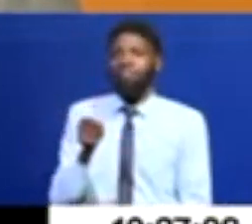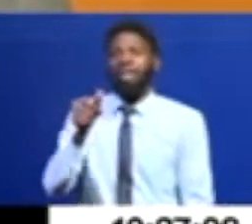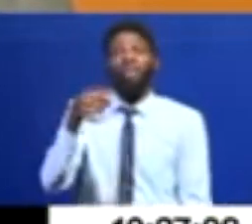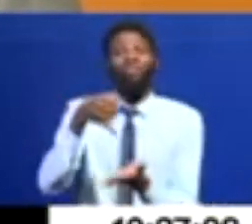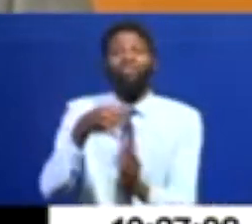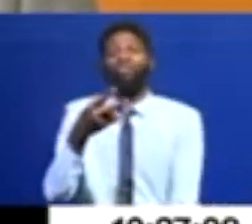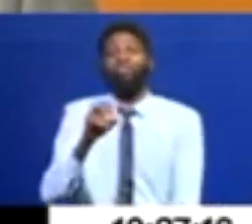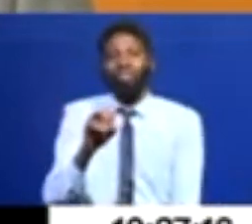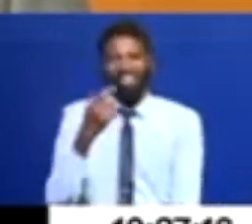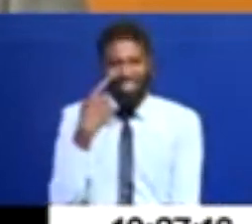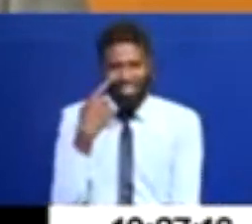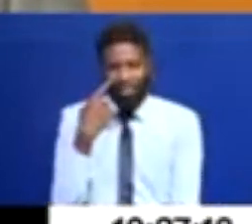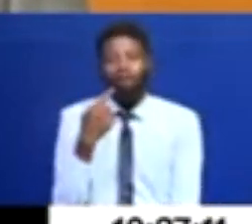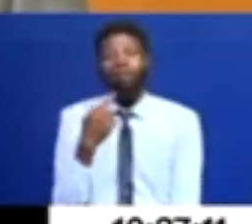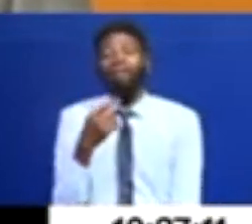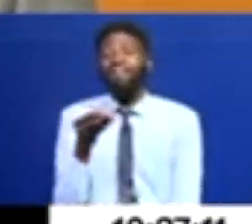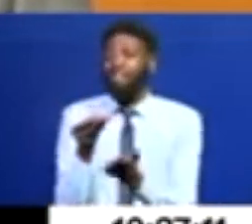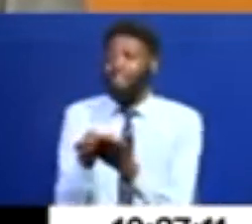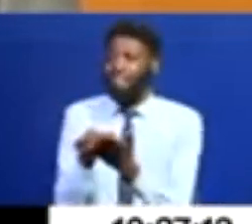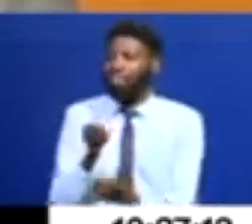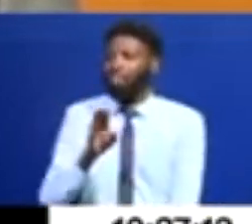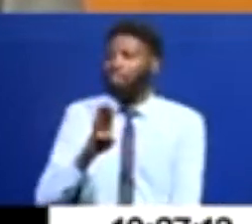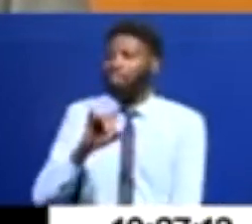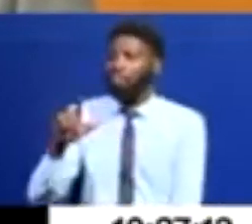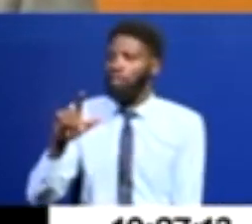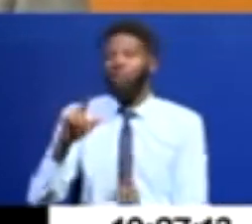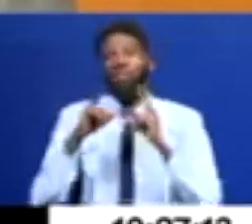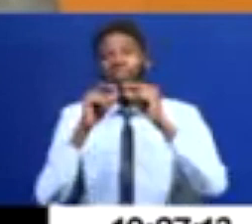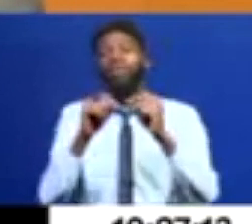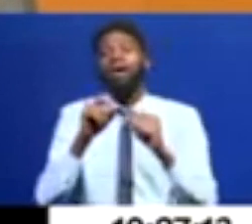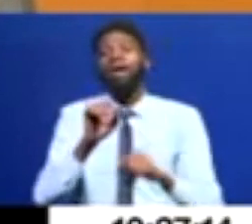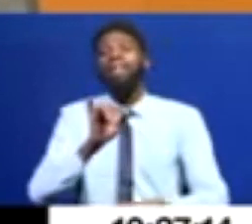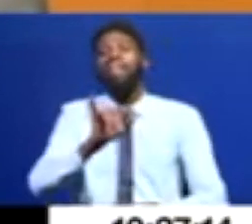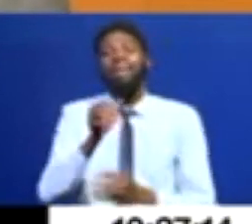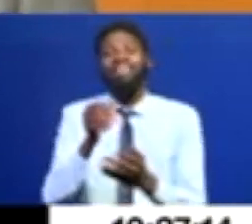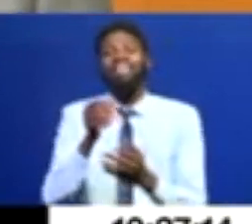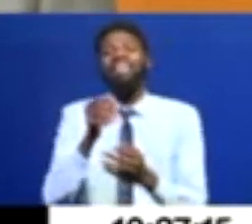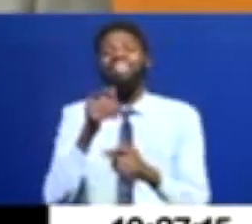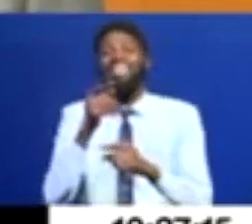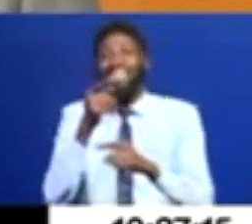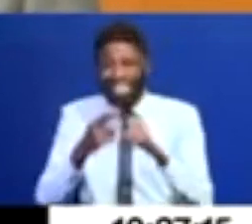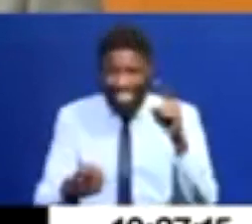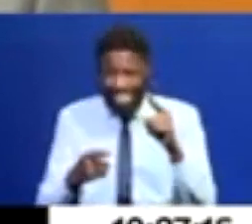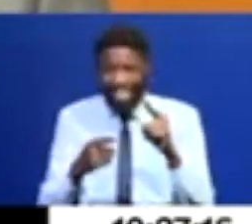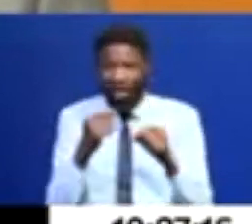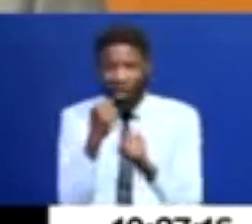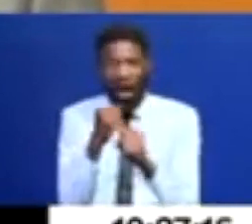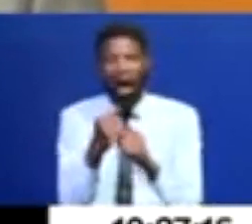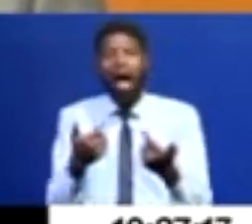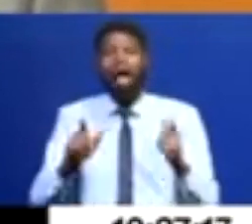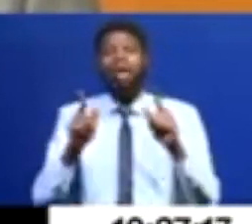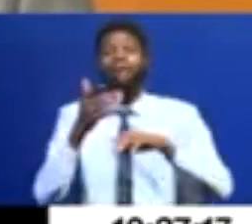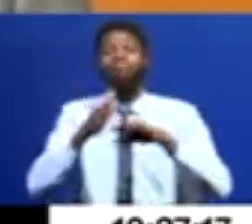That will not be an allowed expense in that year of operation. It has to be spread over 3 years.